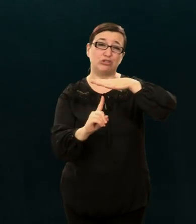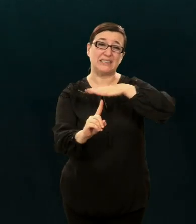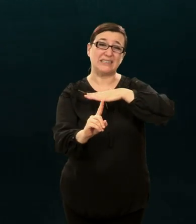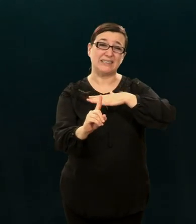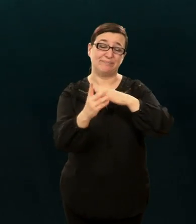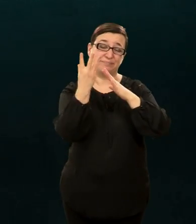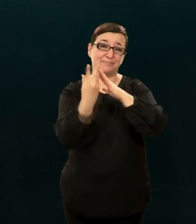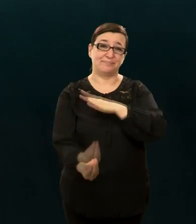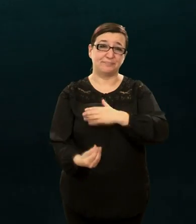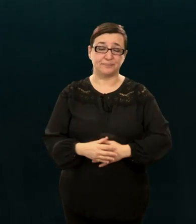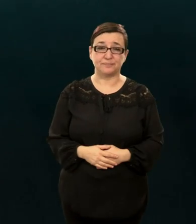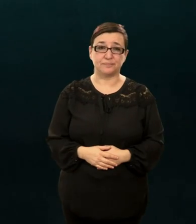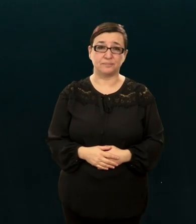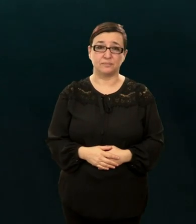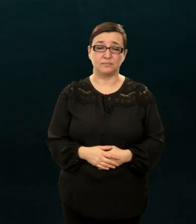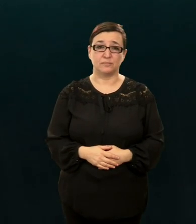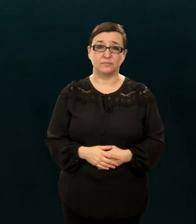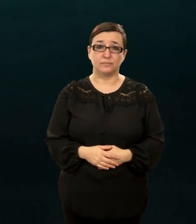submarine.